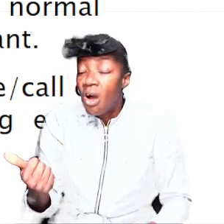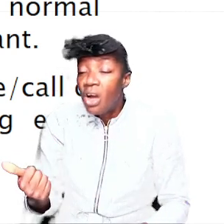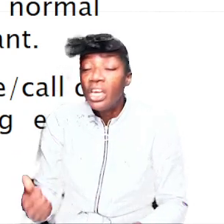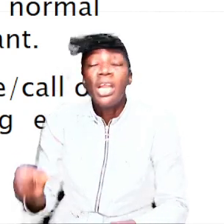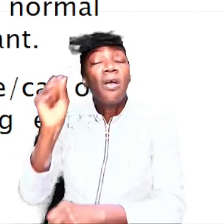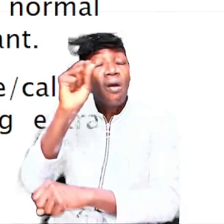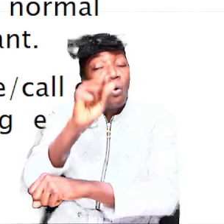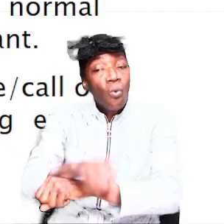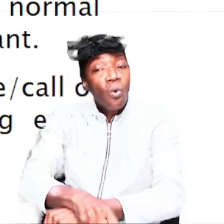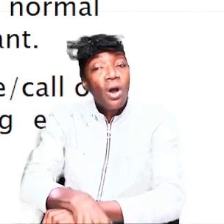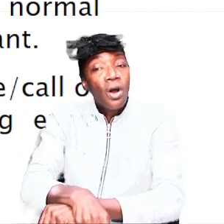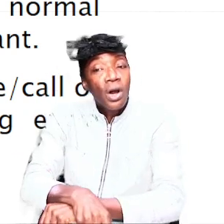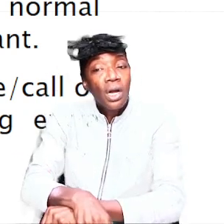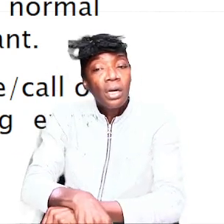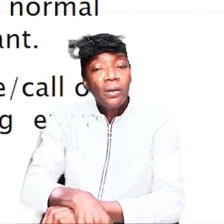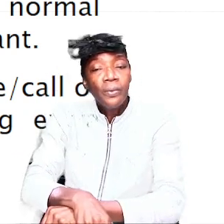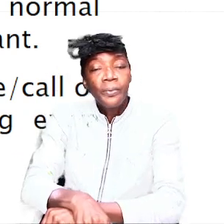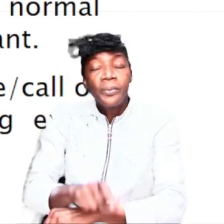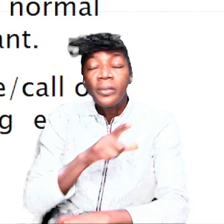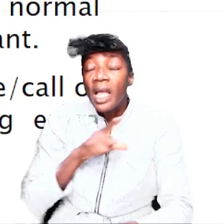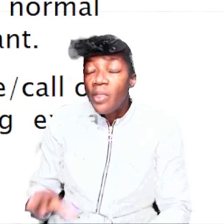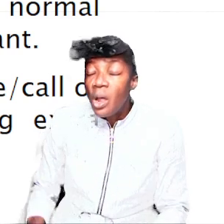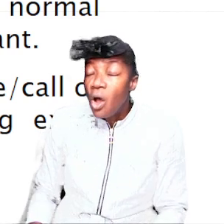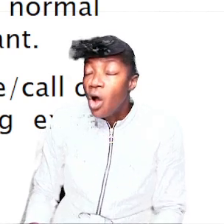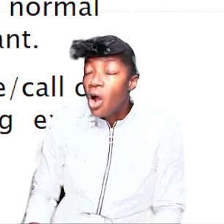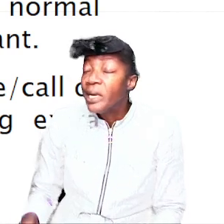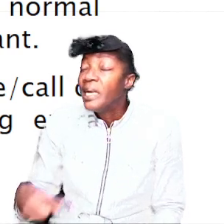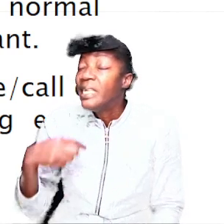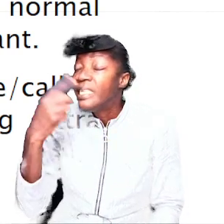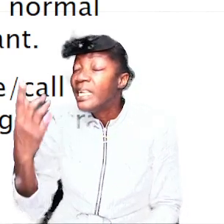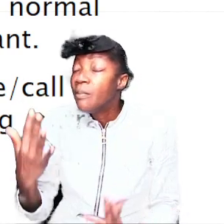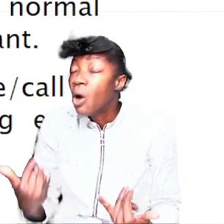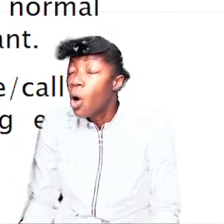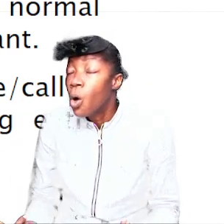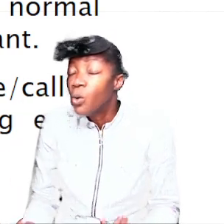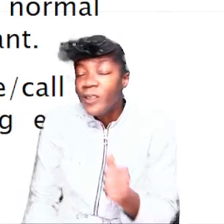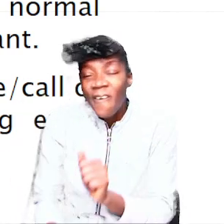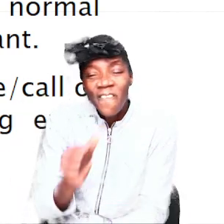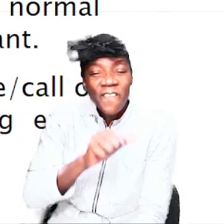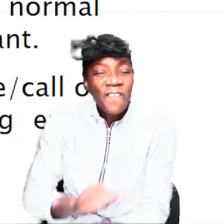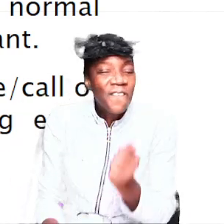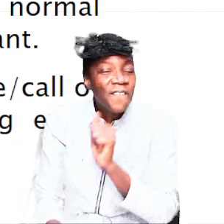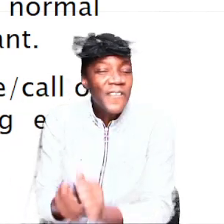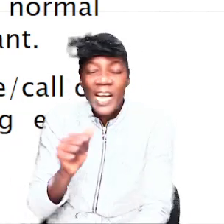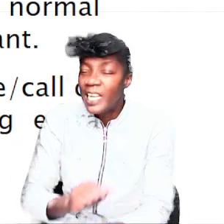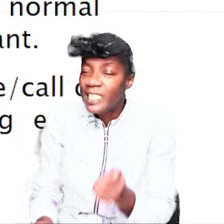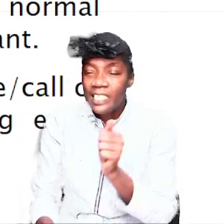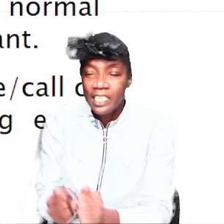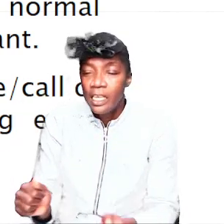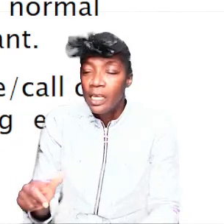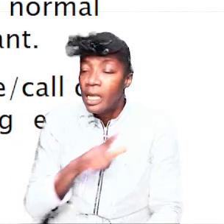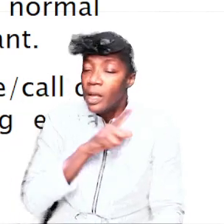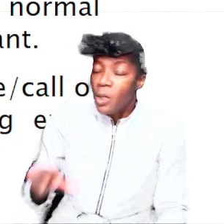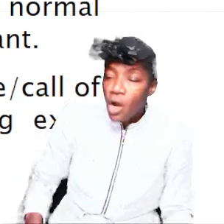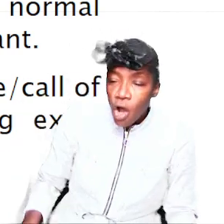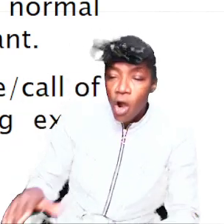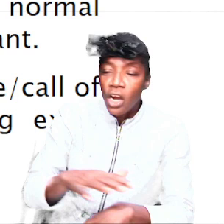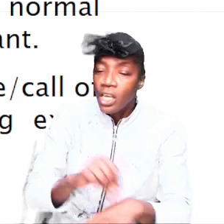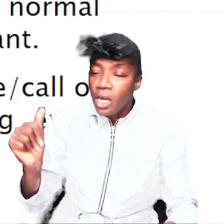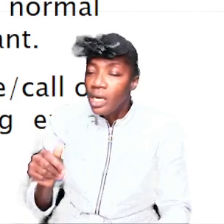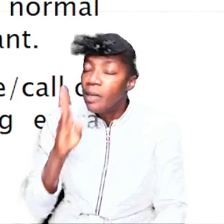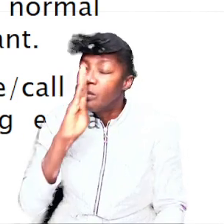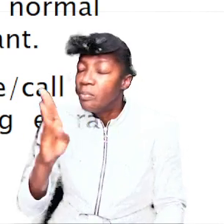duties, you know, that the Lord taught him how to fight. And then from that, the Lord called him, you know, to be